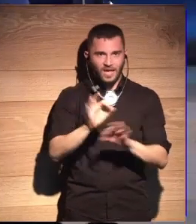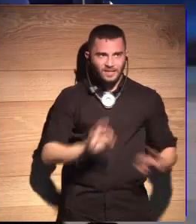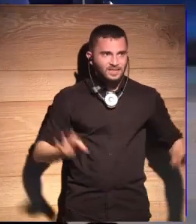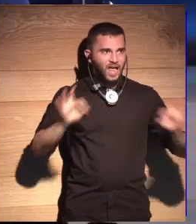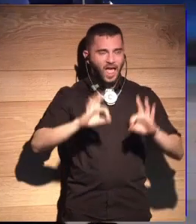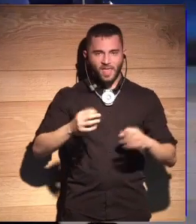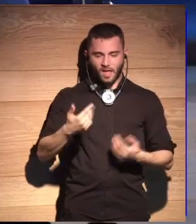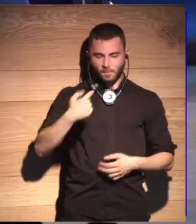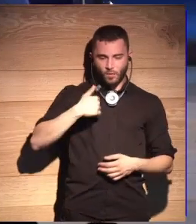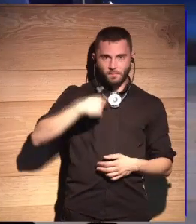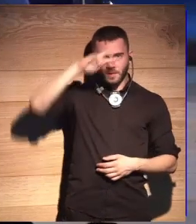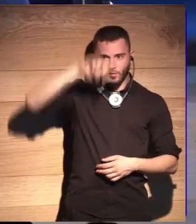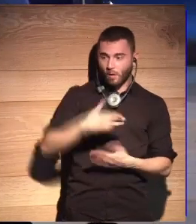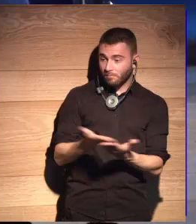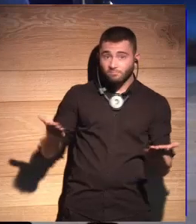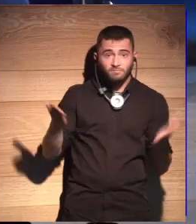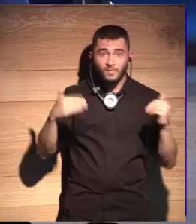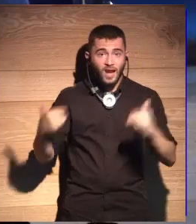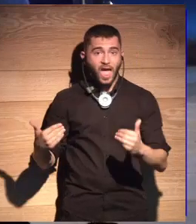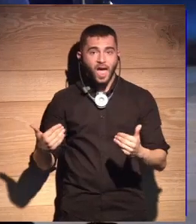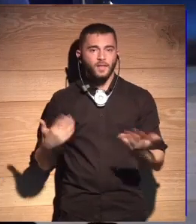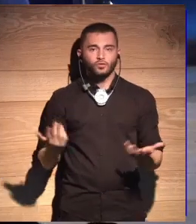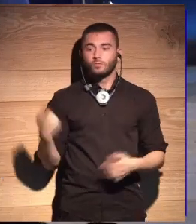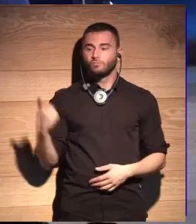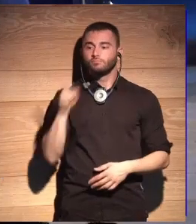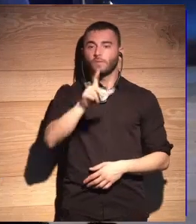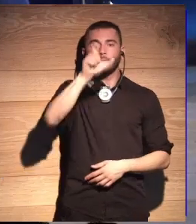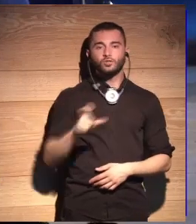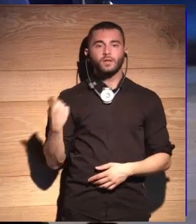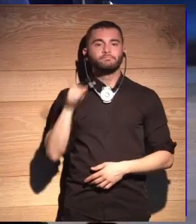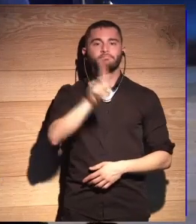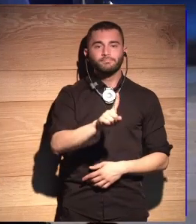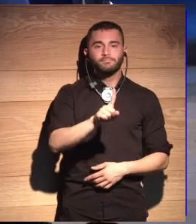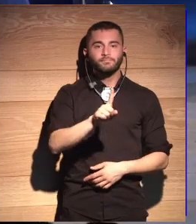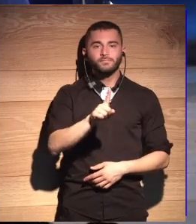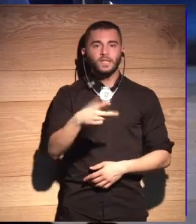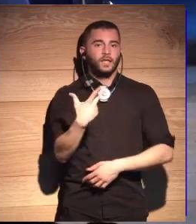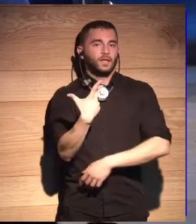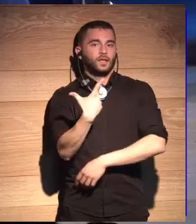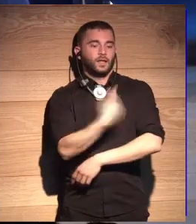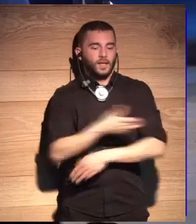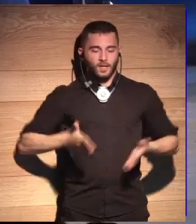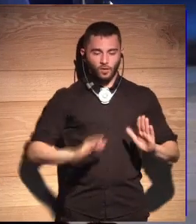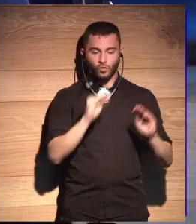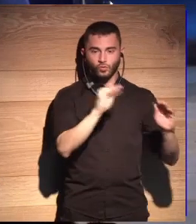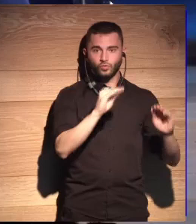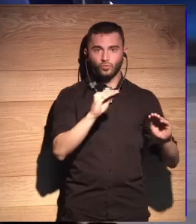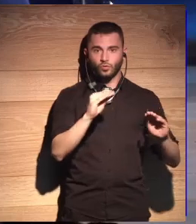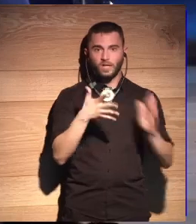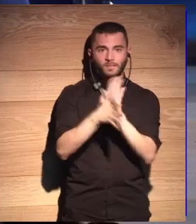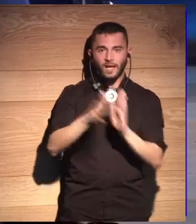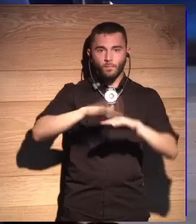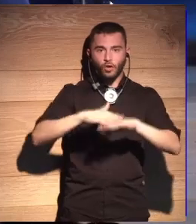And then someone wants to come along and shove a syringe in their baby's arm without even explaining why. And it's actually a